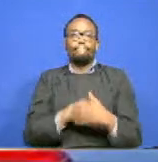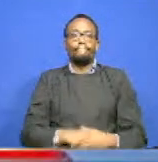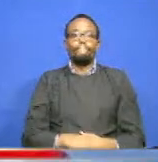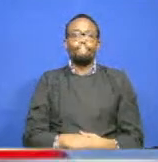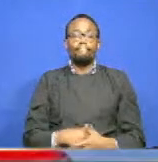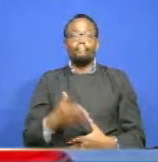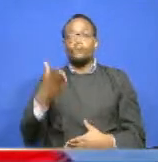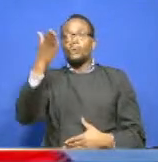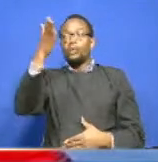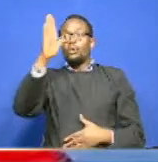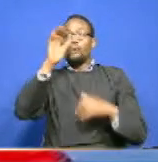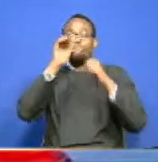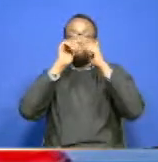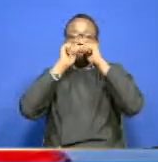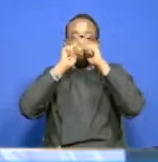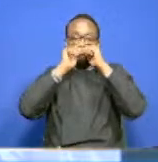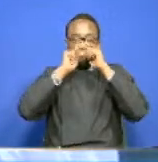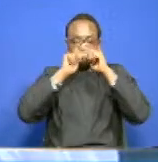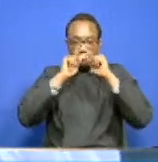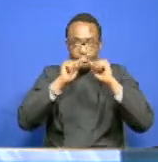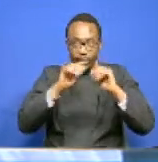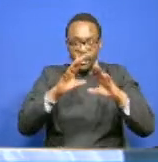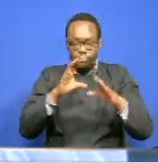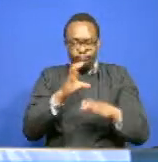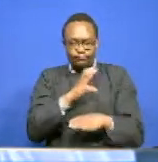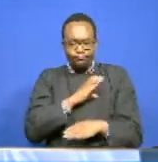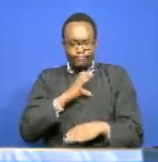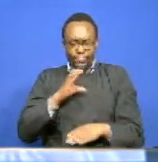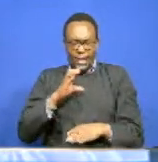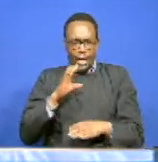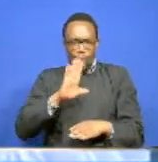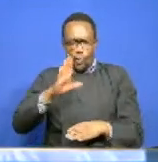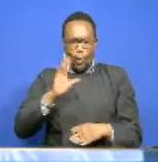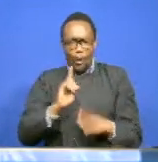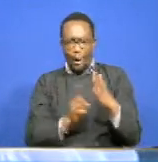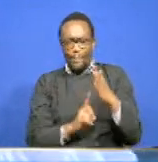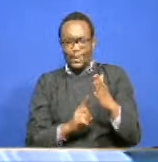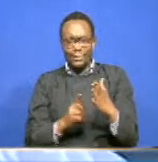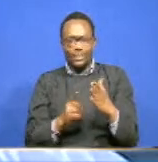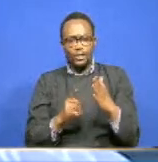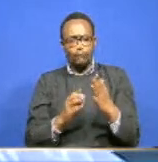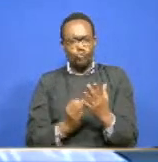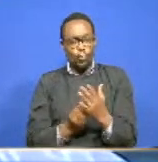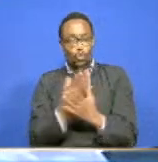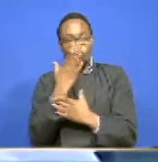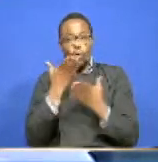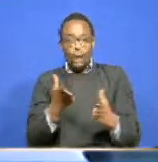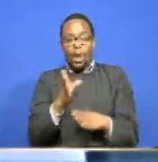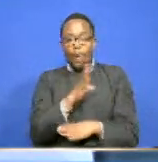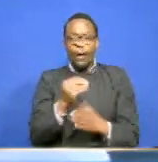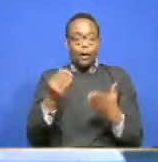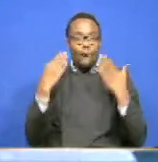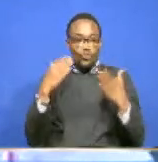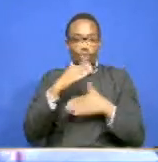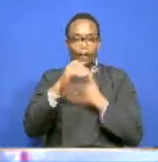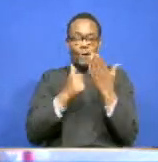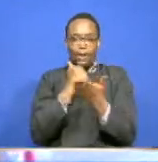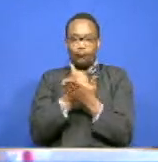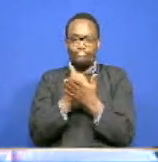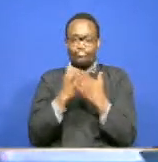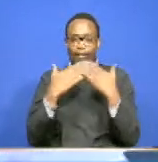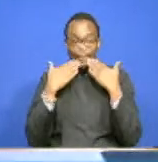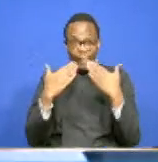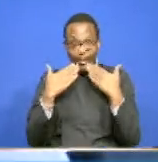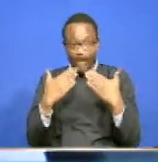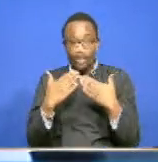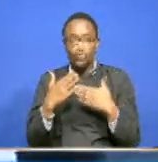May God bless you and enrich your ministry now and all the days of your lives. Asante Nisana. Thank